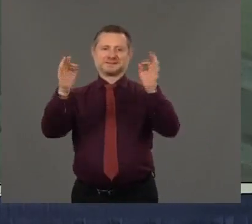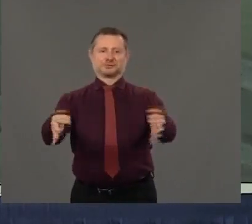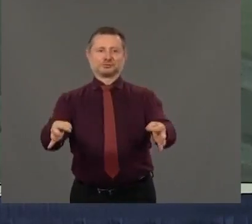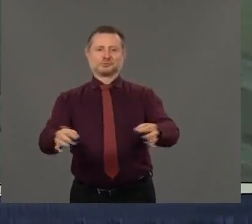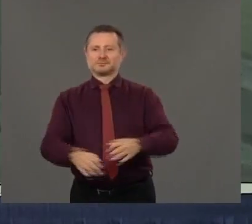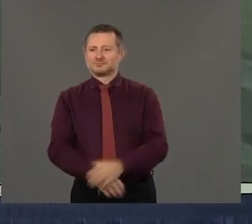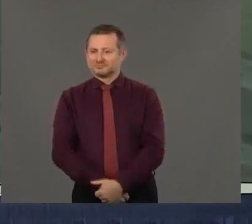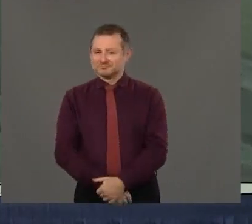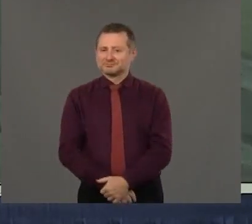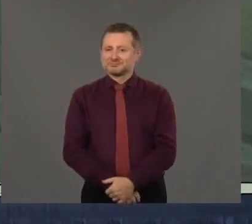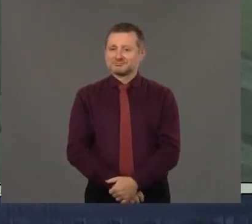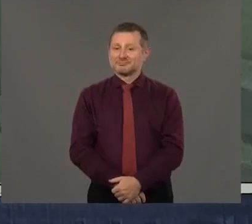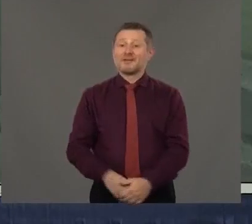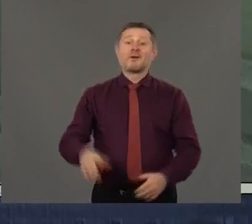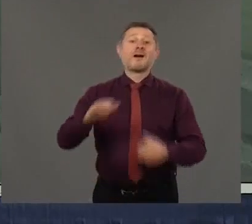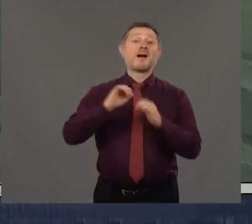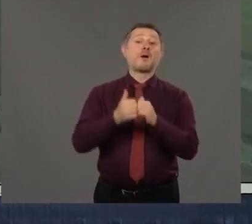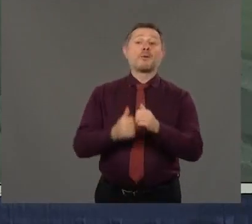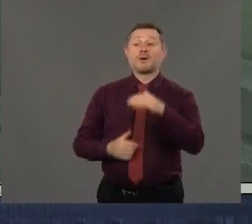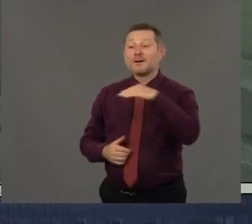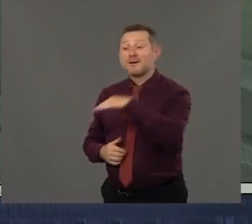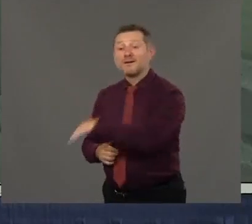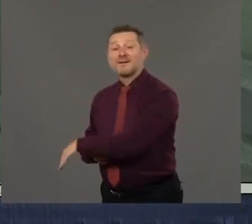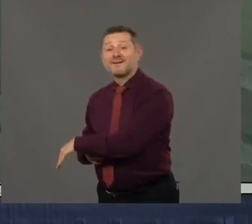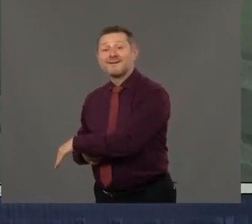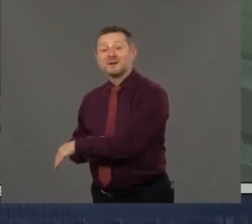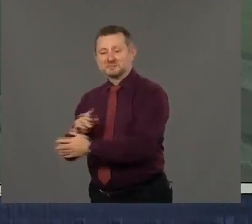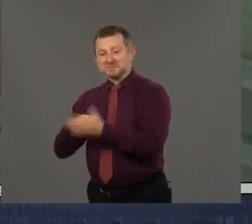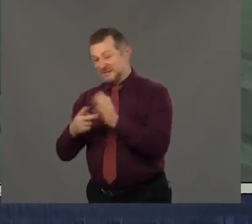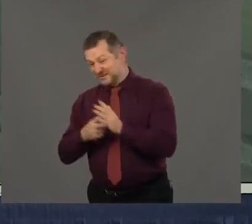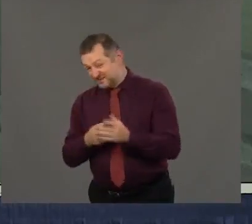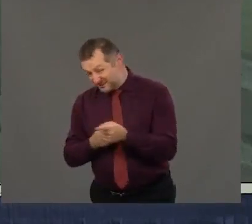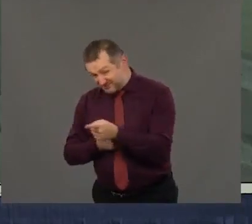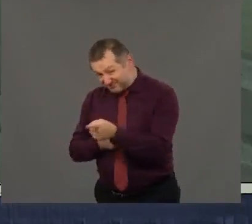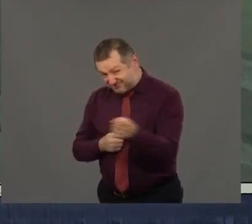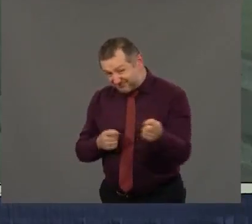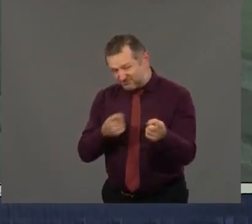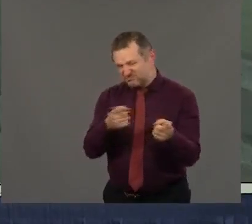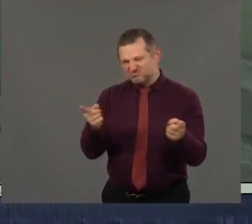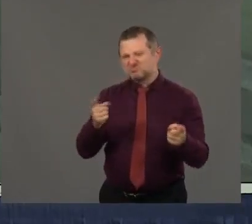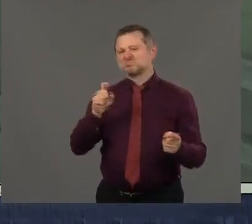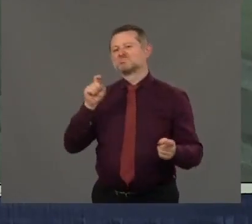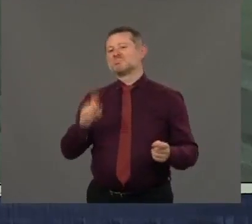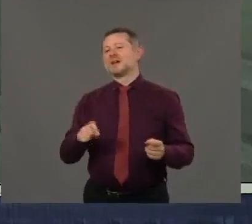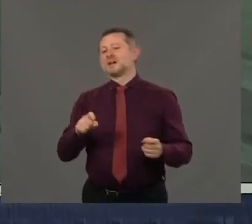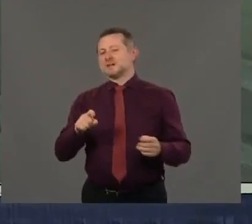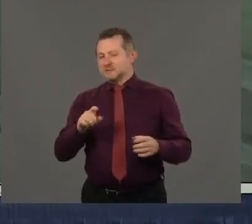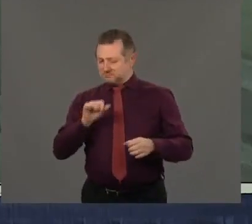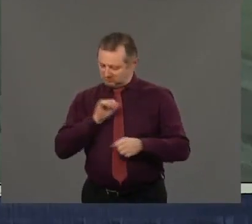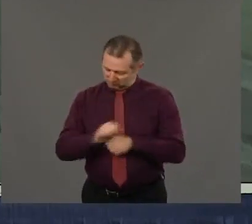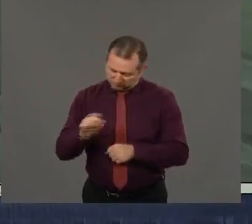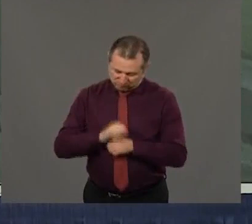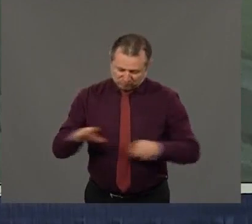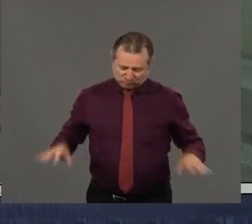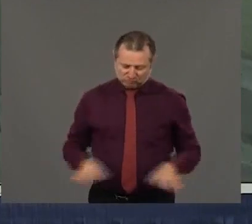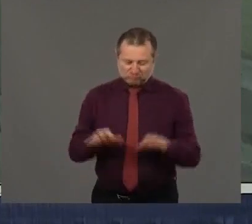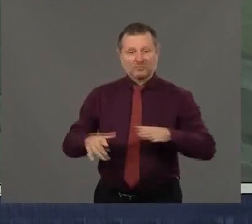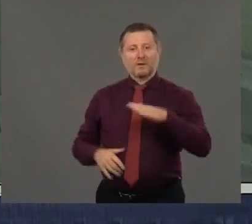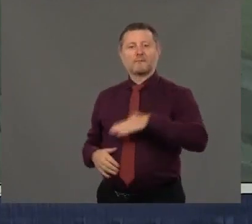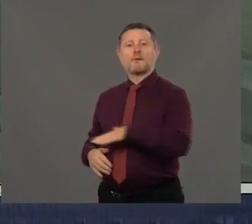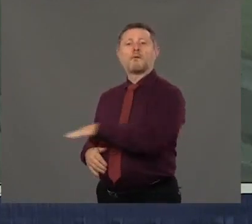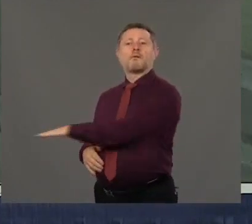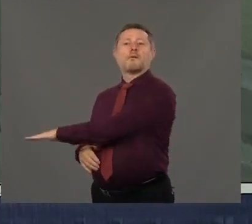goes up until you flatten the curve. because you're designing the mountain by